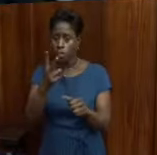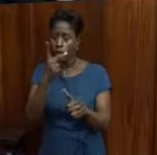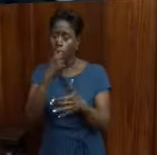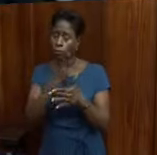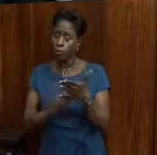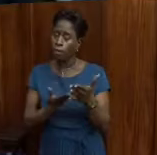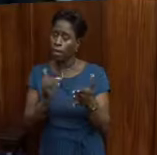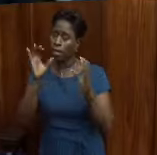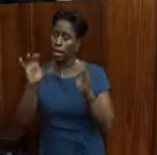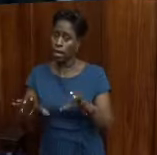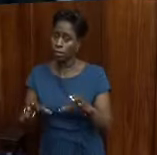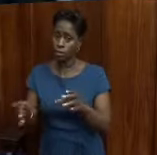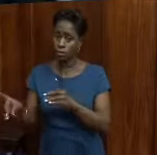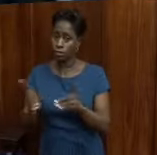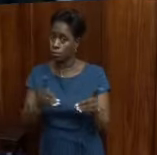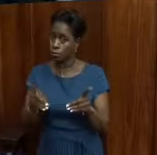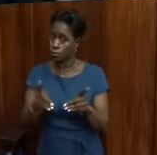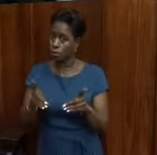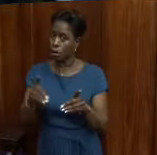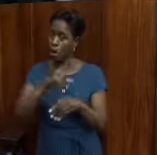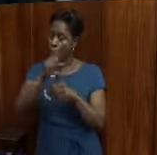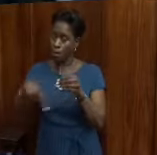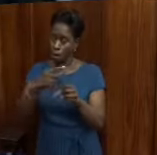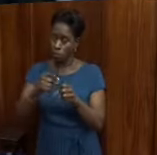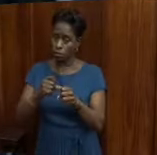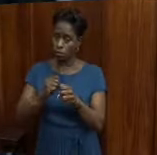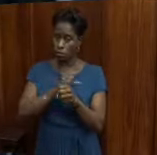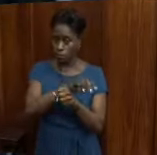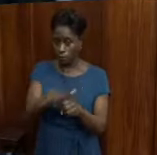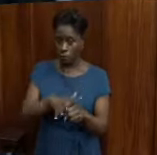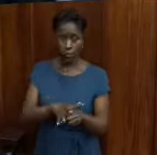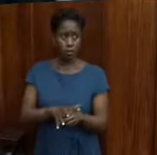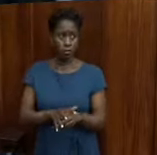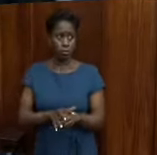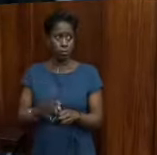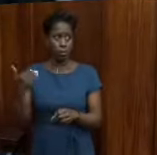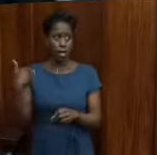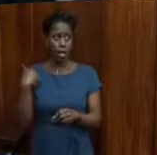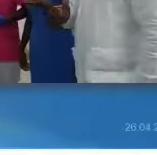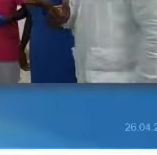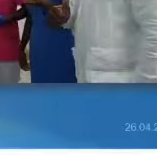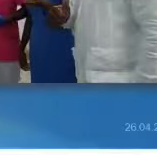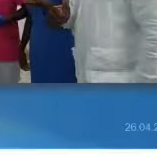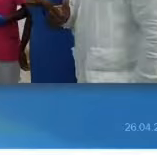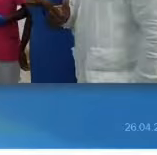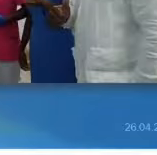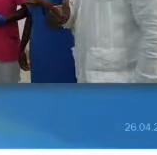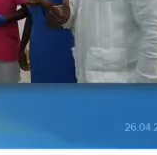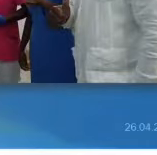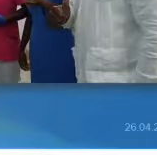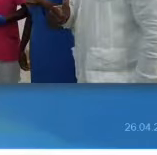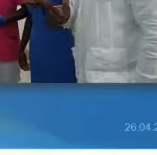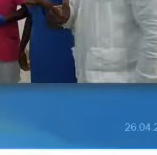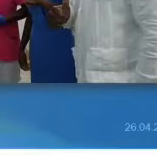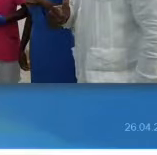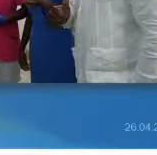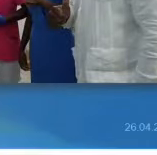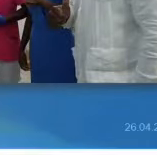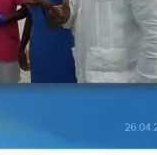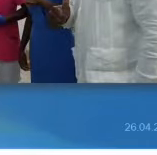of $43.87 million has been budgeted to fund a range of mitigation and control